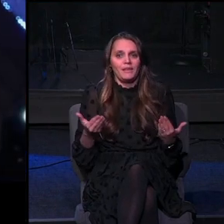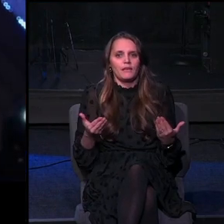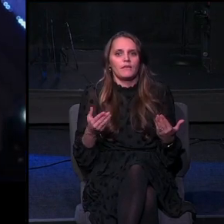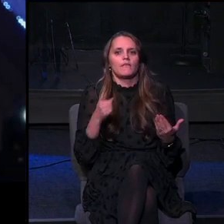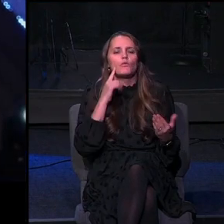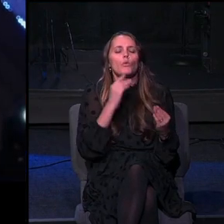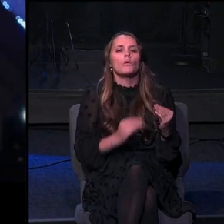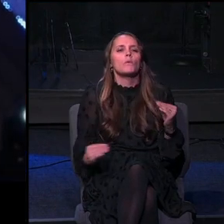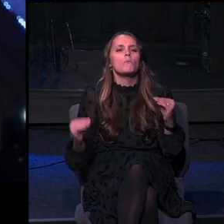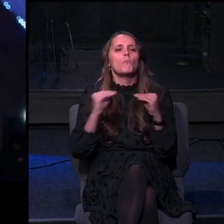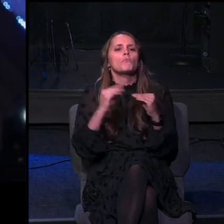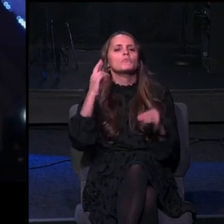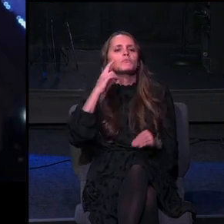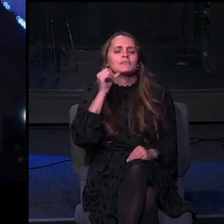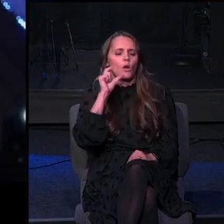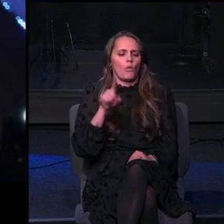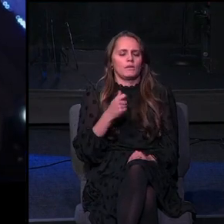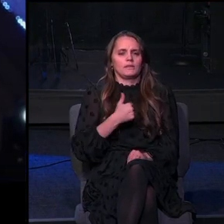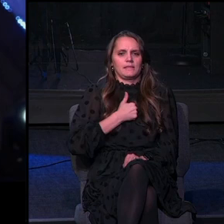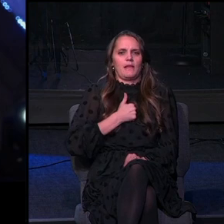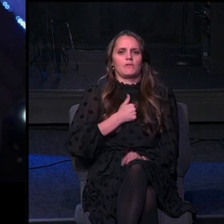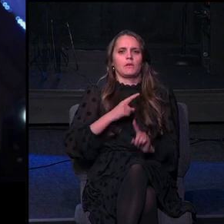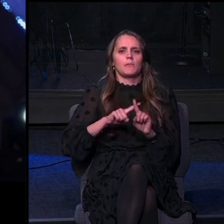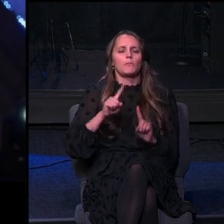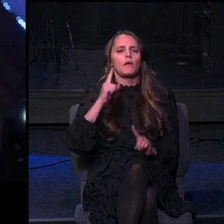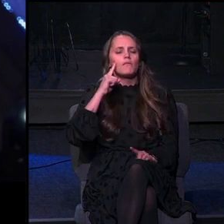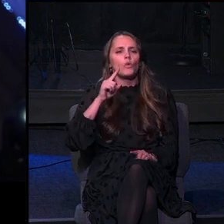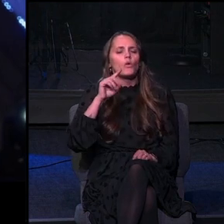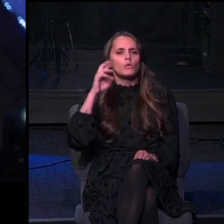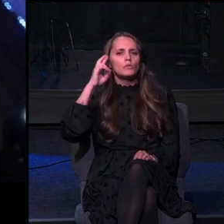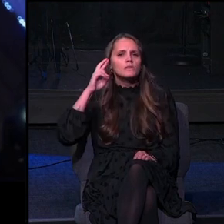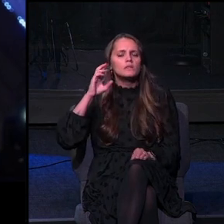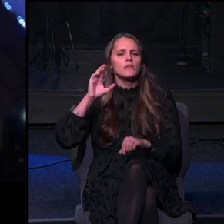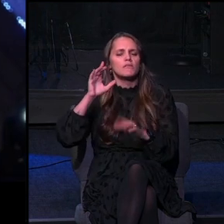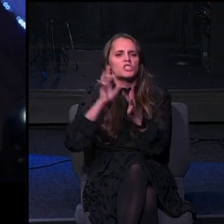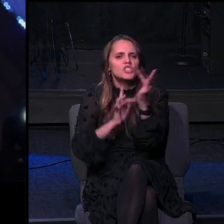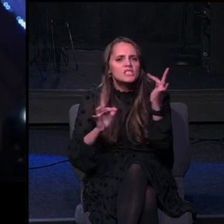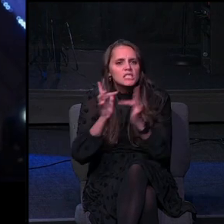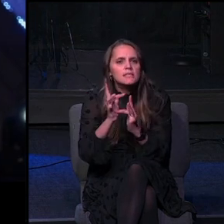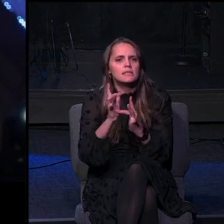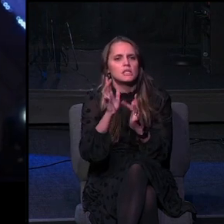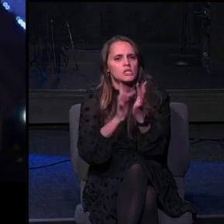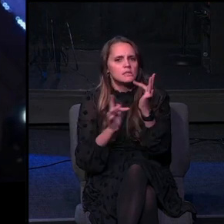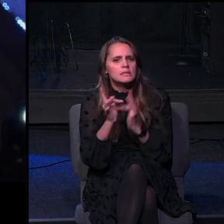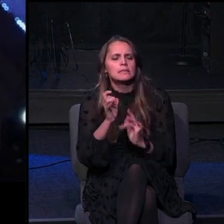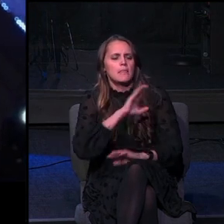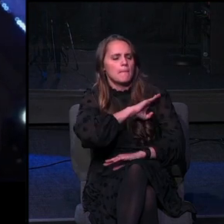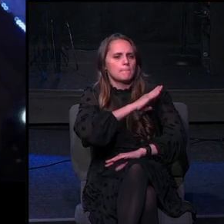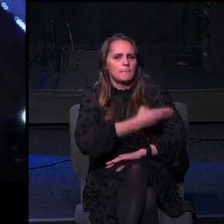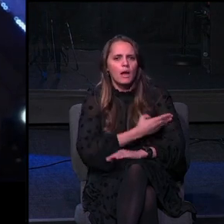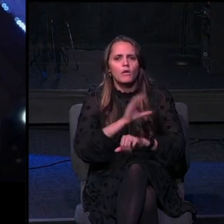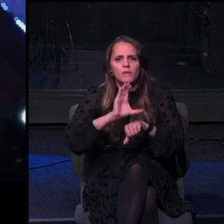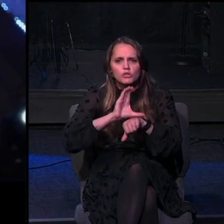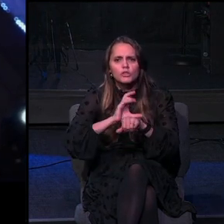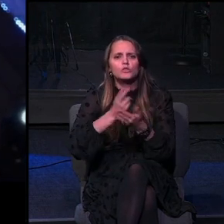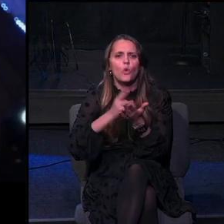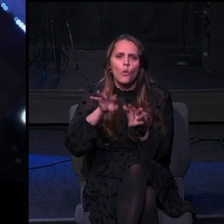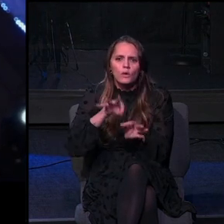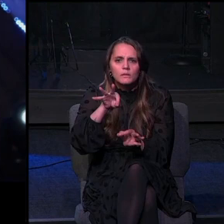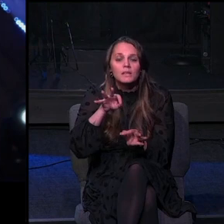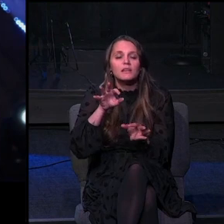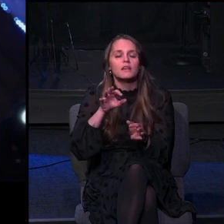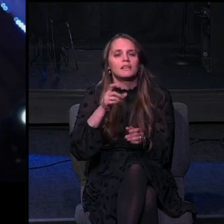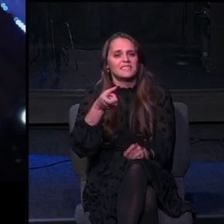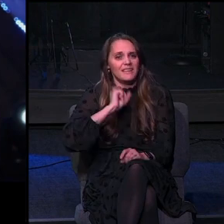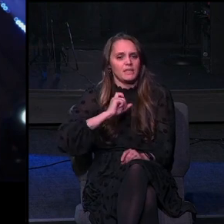the purpose of Jesus, who has empowered his church with the Holy Spirit, who has gifted us the keys of the kingdom of heaven to go out